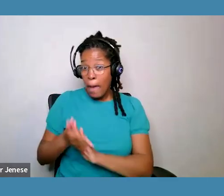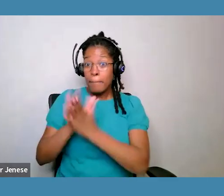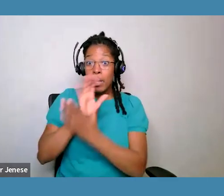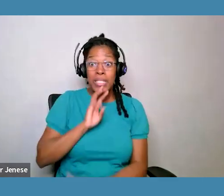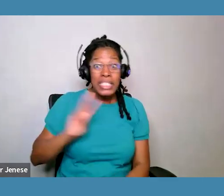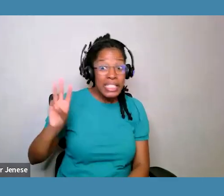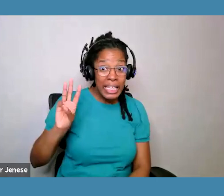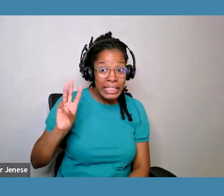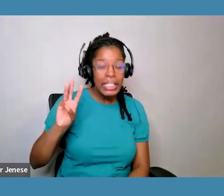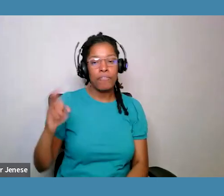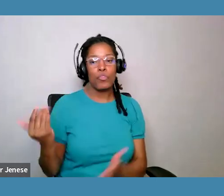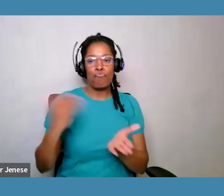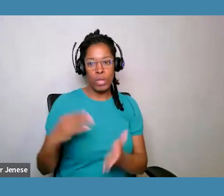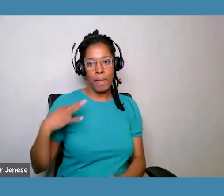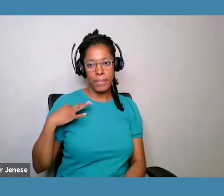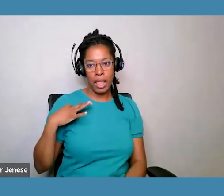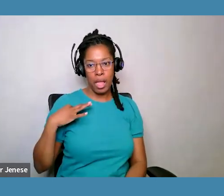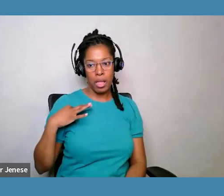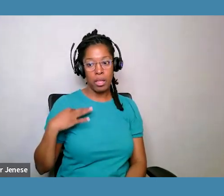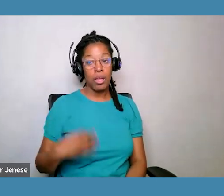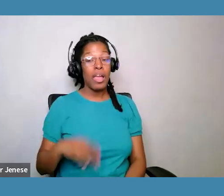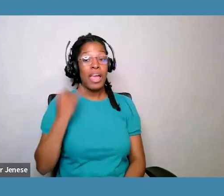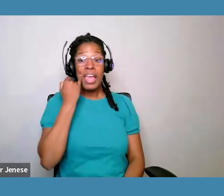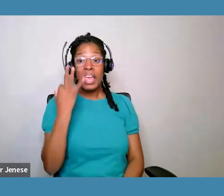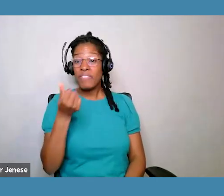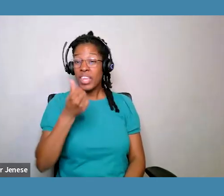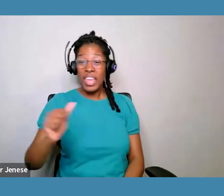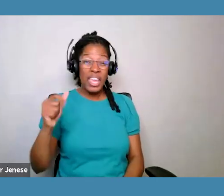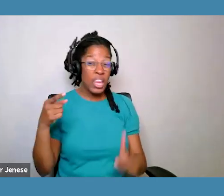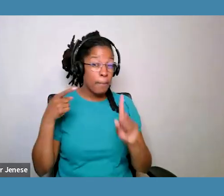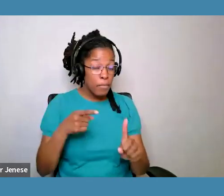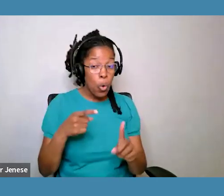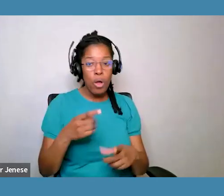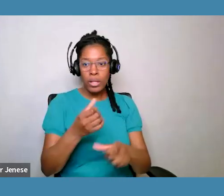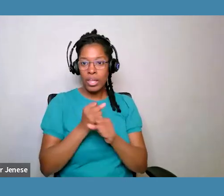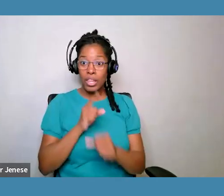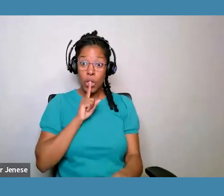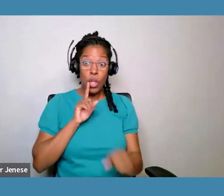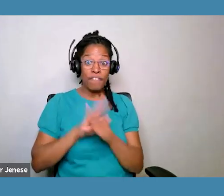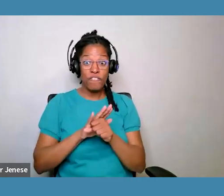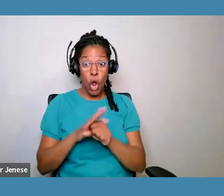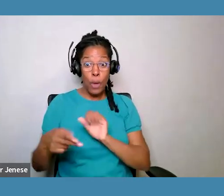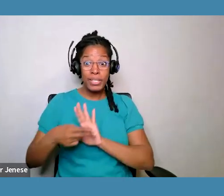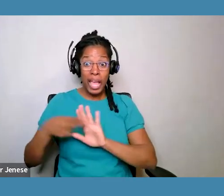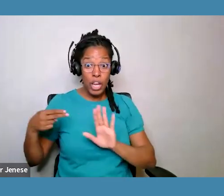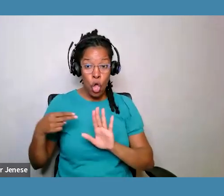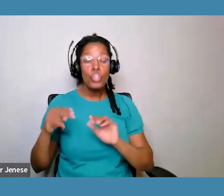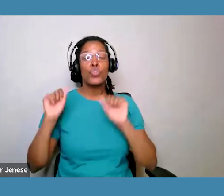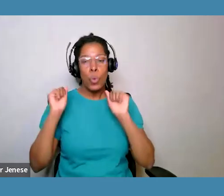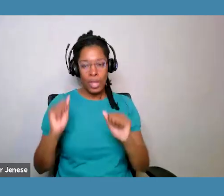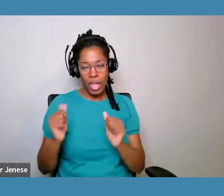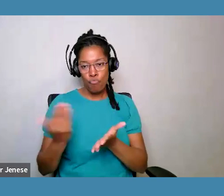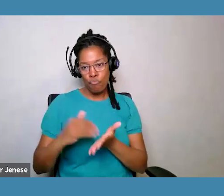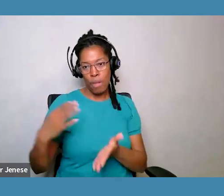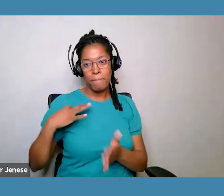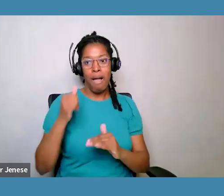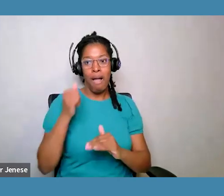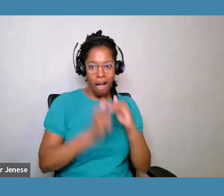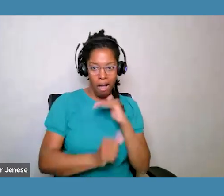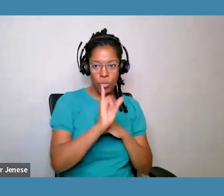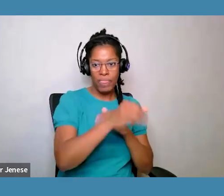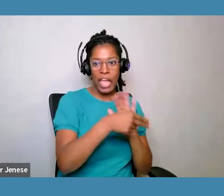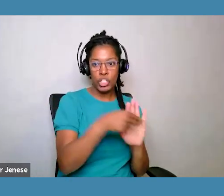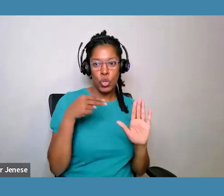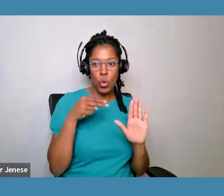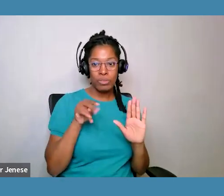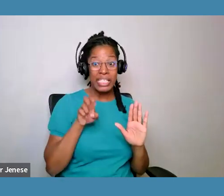or at any point, if they get that confirmed diagnosis, you can try to reapply under one of the diagnoses, even if it's before